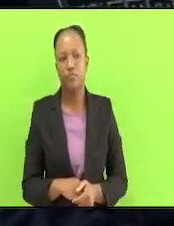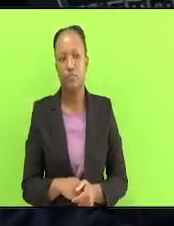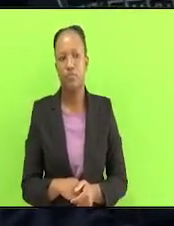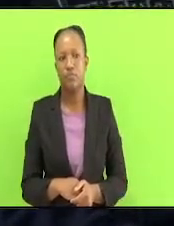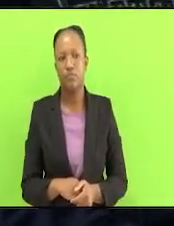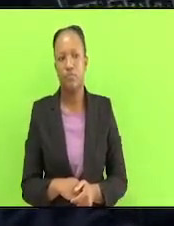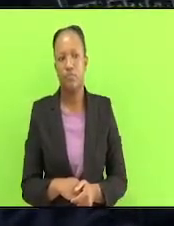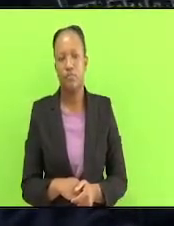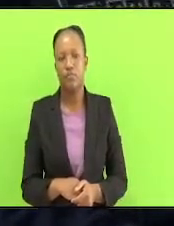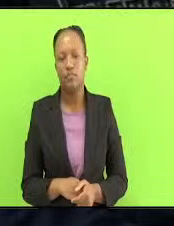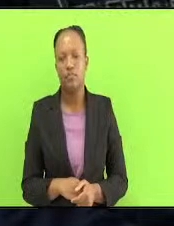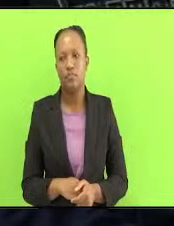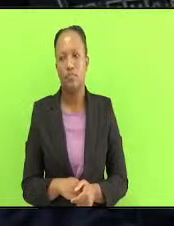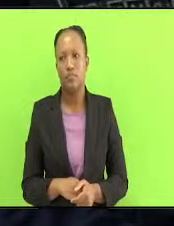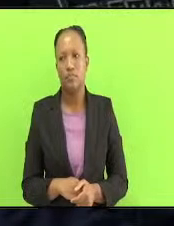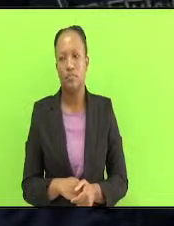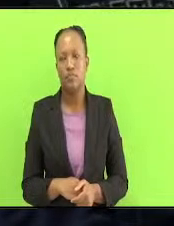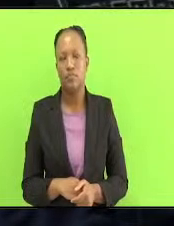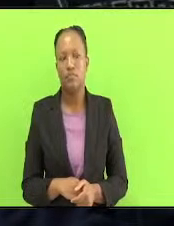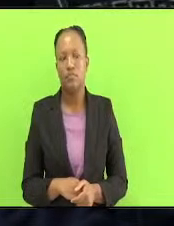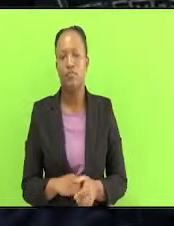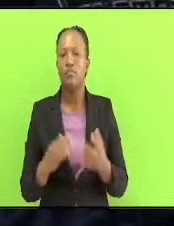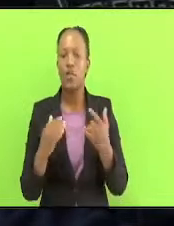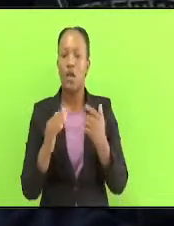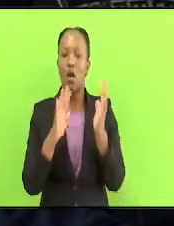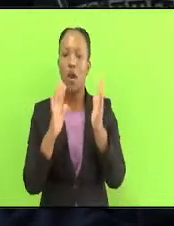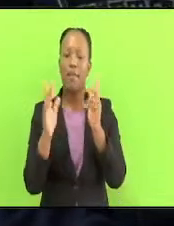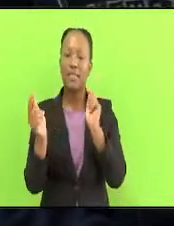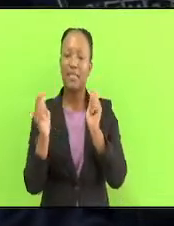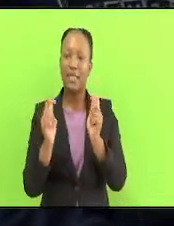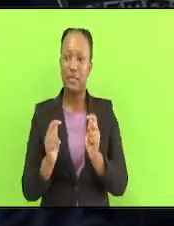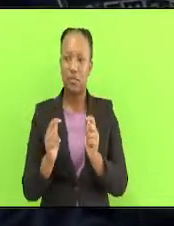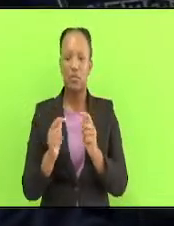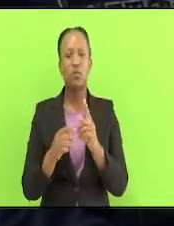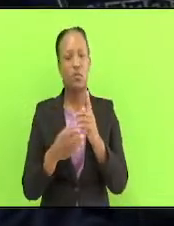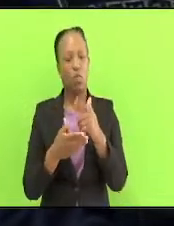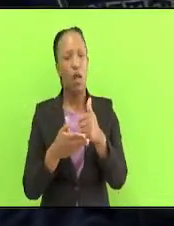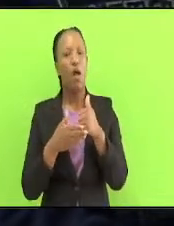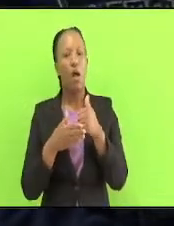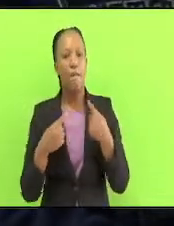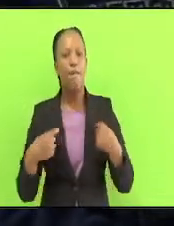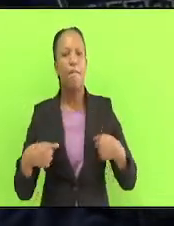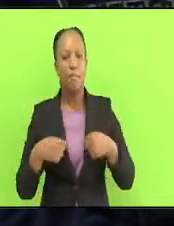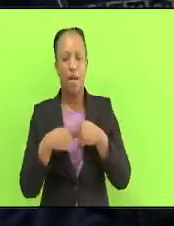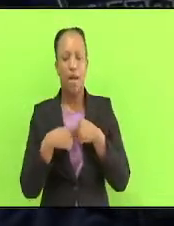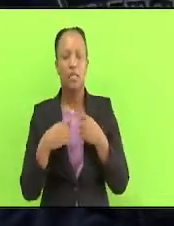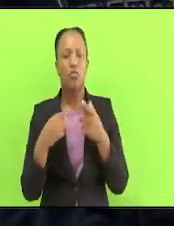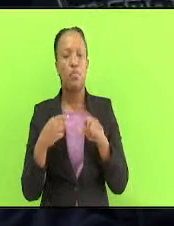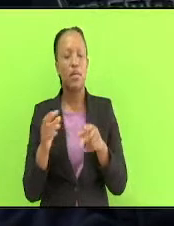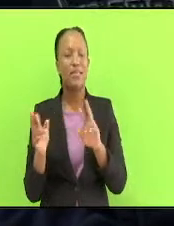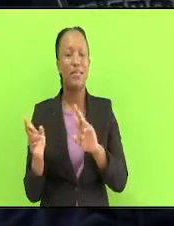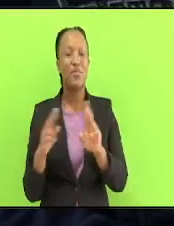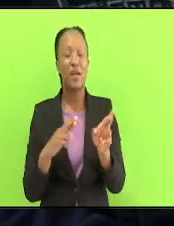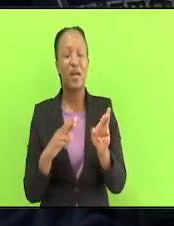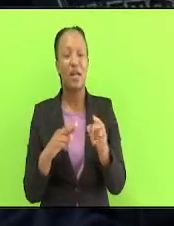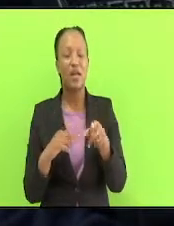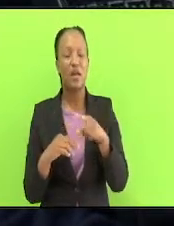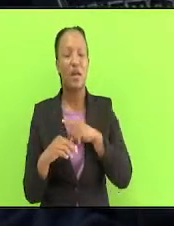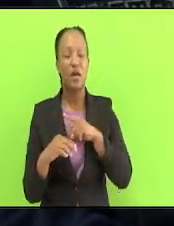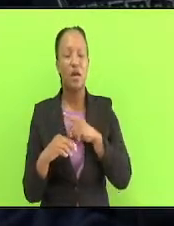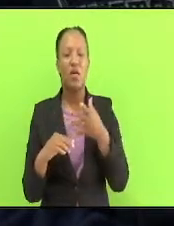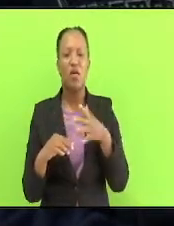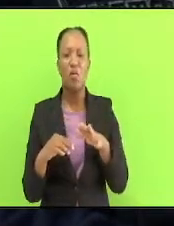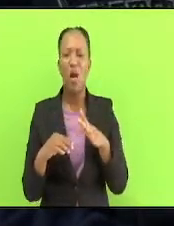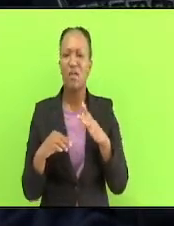for myself. so ha this thing e ya climate change e le teng e tla re ruta gore mo nakong e tlang re nne ready for dilo tse tsa go tshwana le bo